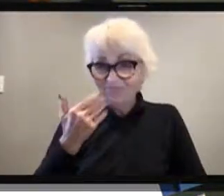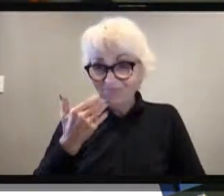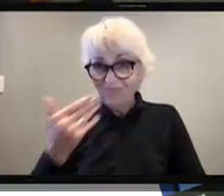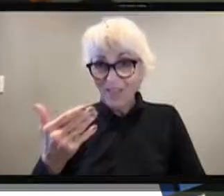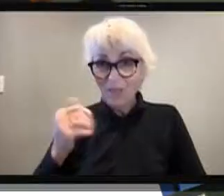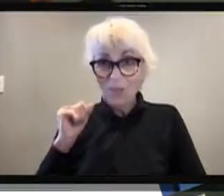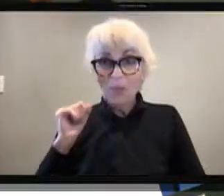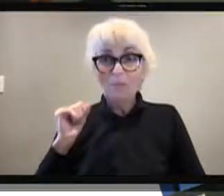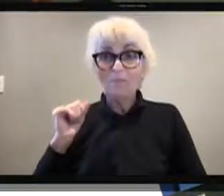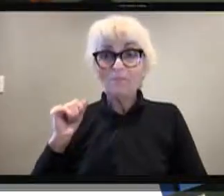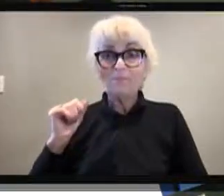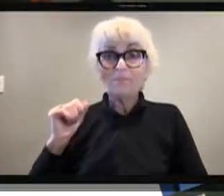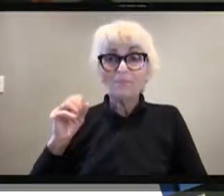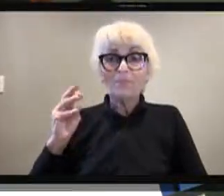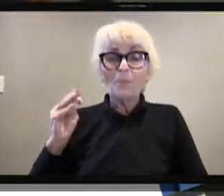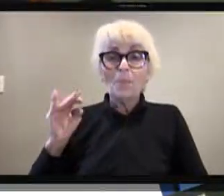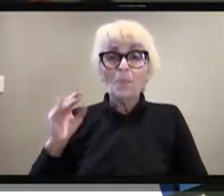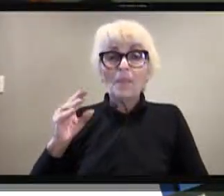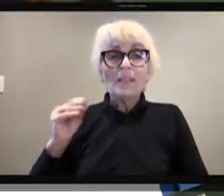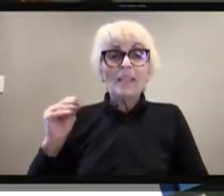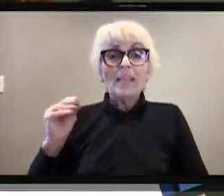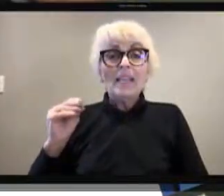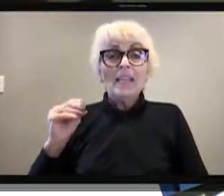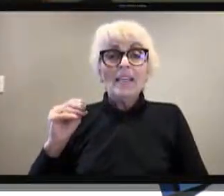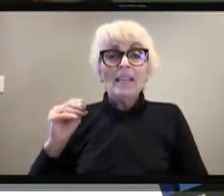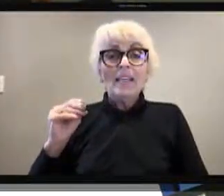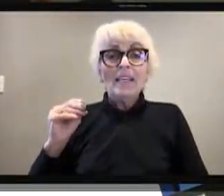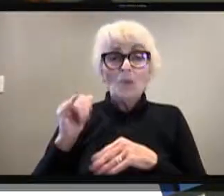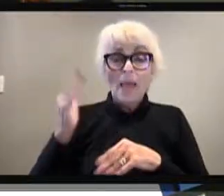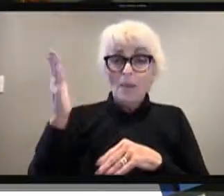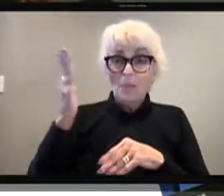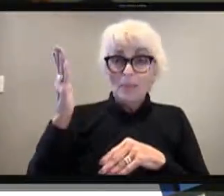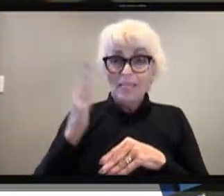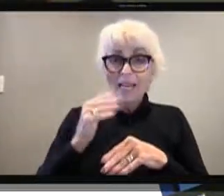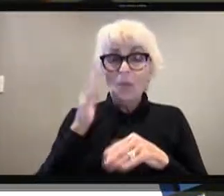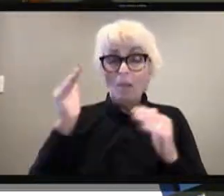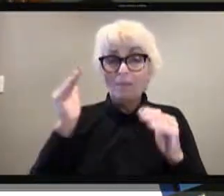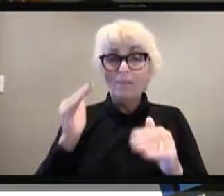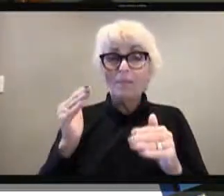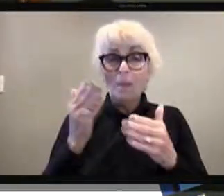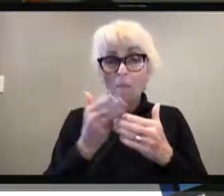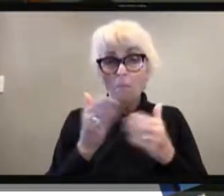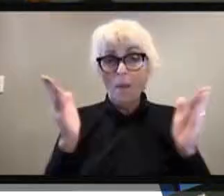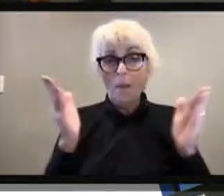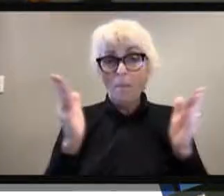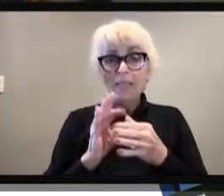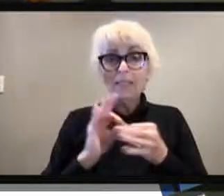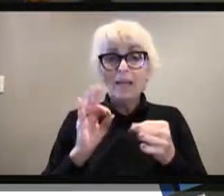And now, after that presentation, we'll move it on for public comment.